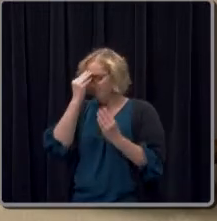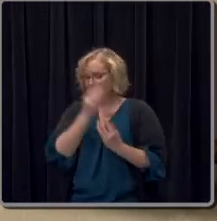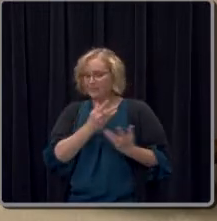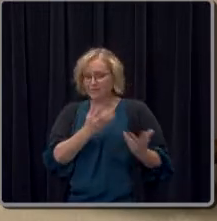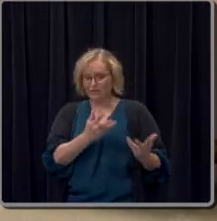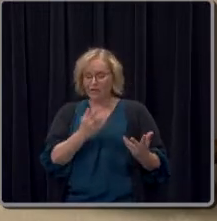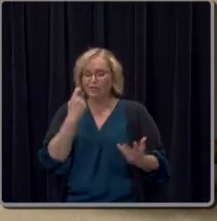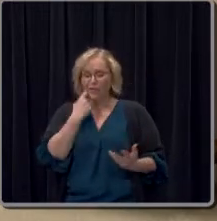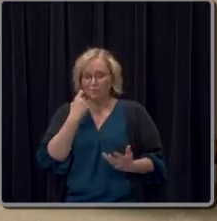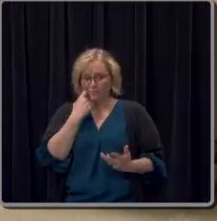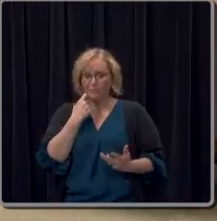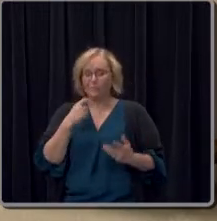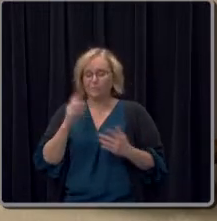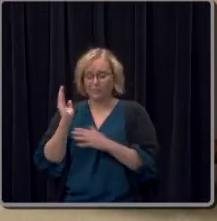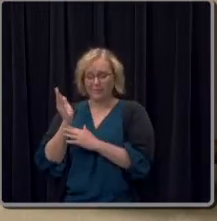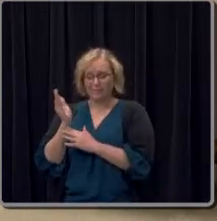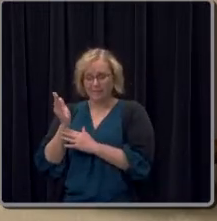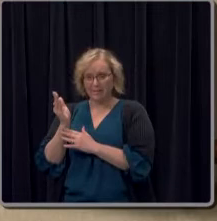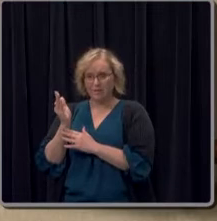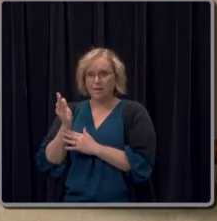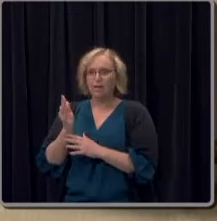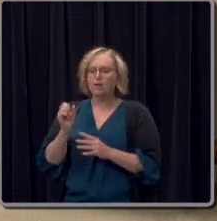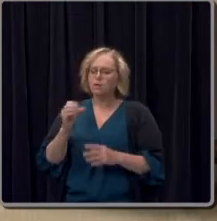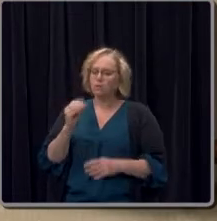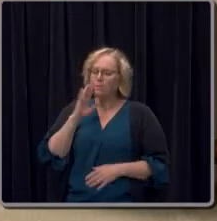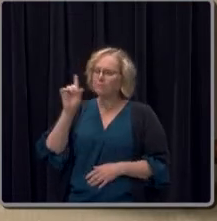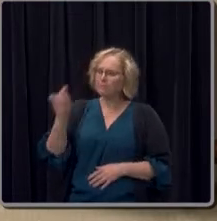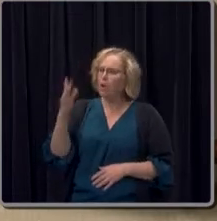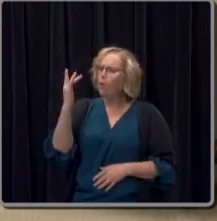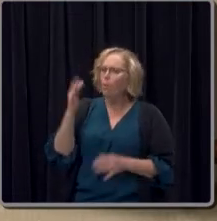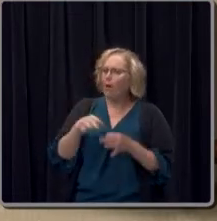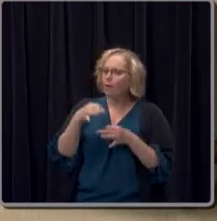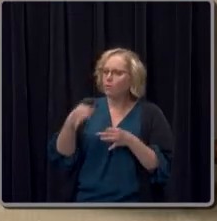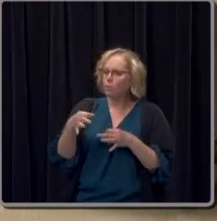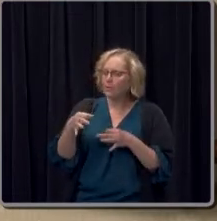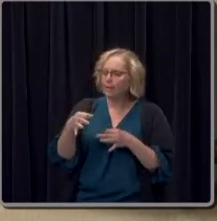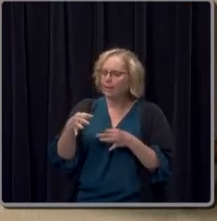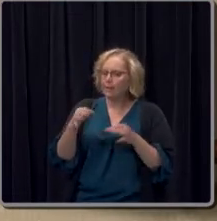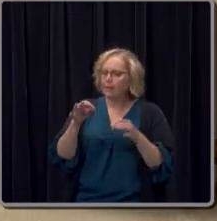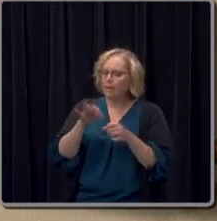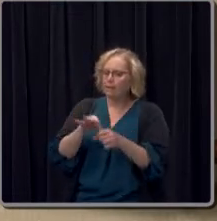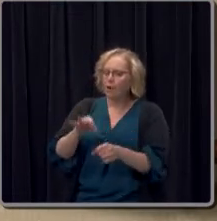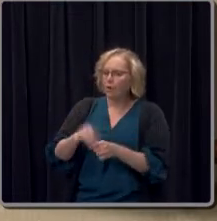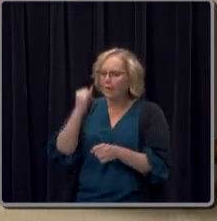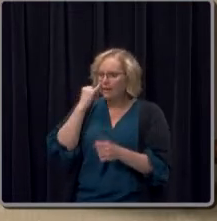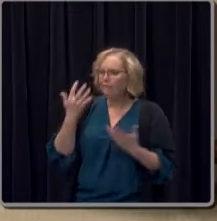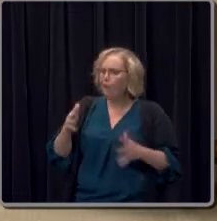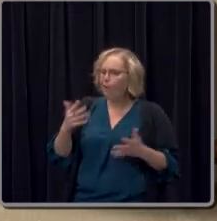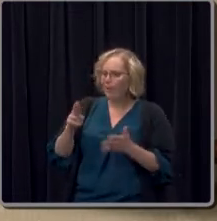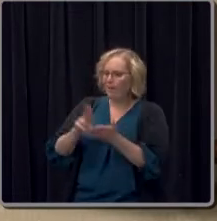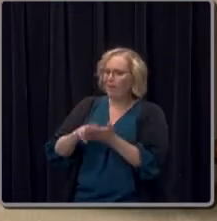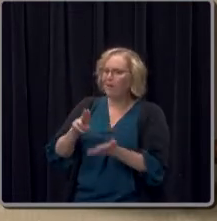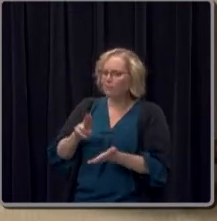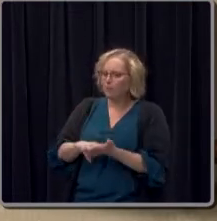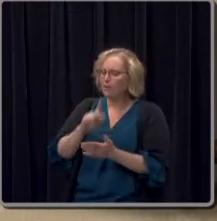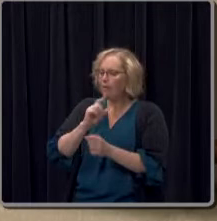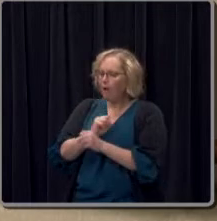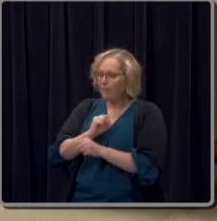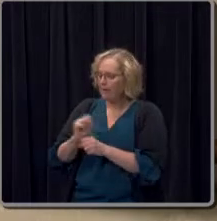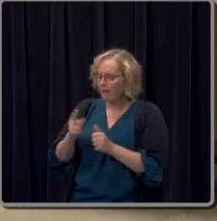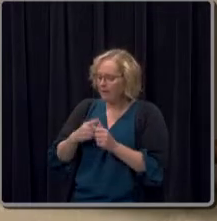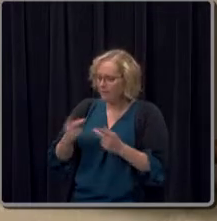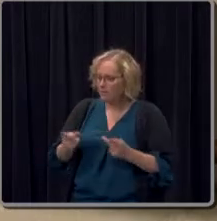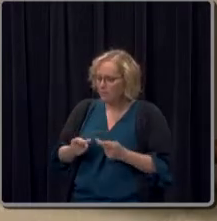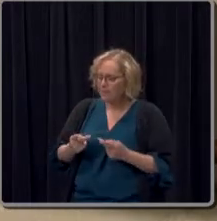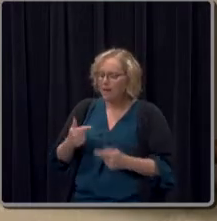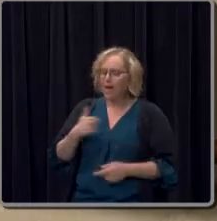recent presentations. So I'll ask this: why are you delaying the vote if you're contractually obligated in the first place? As a parent of small kids in